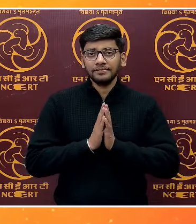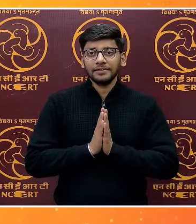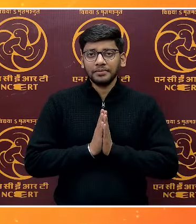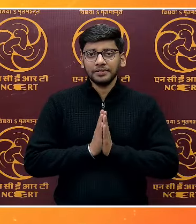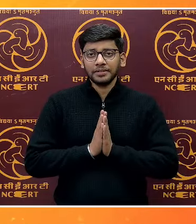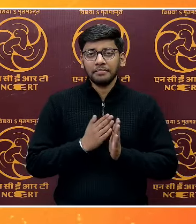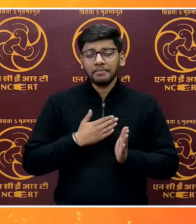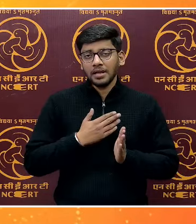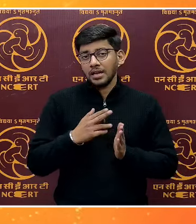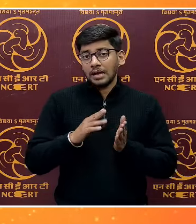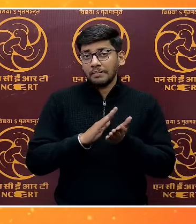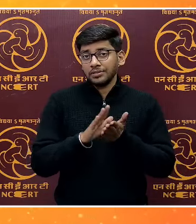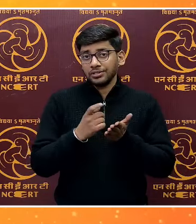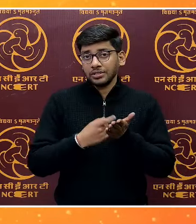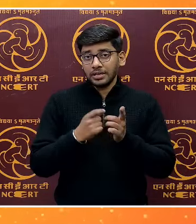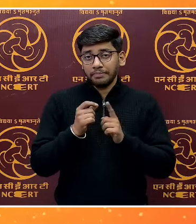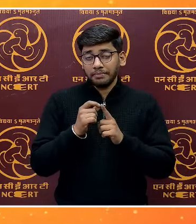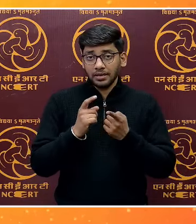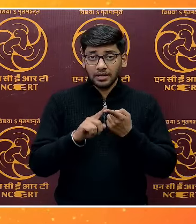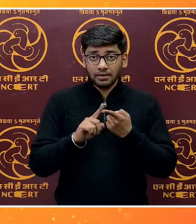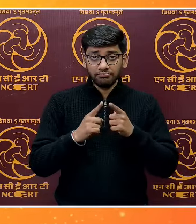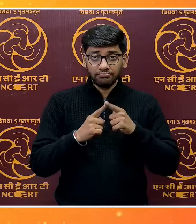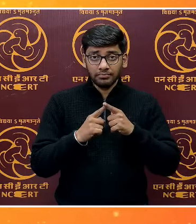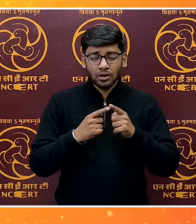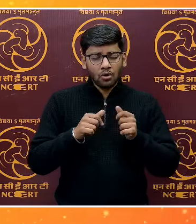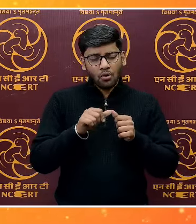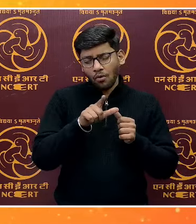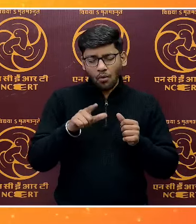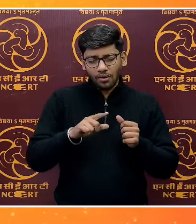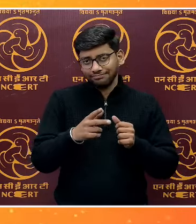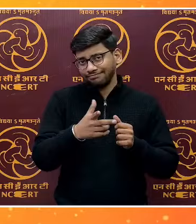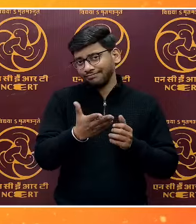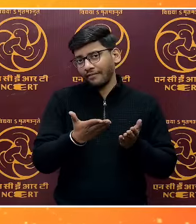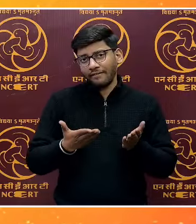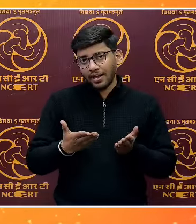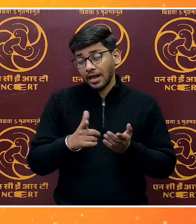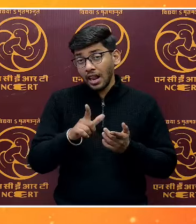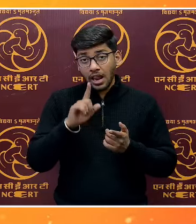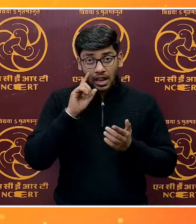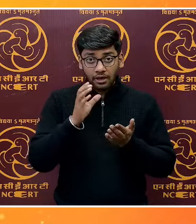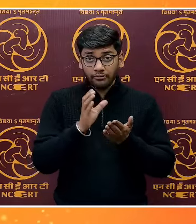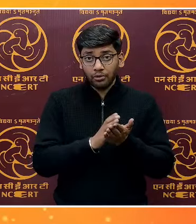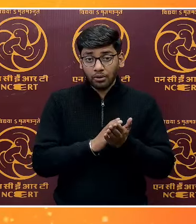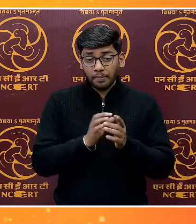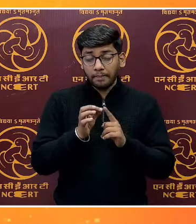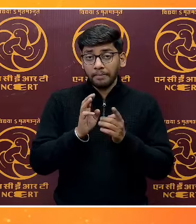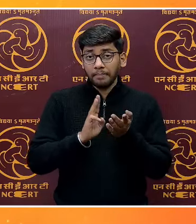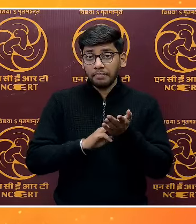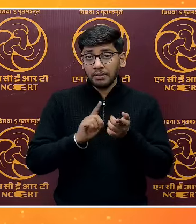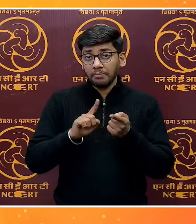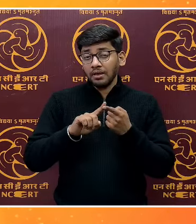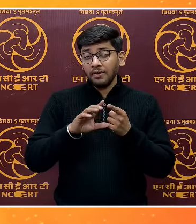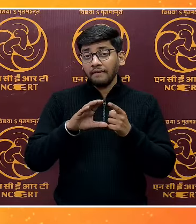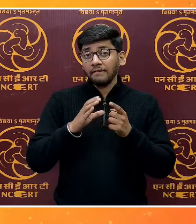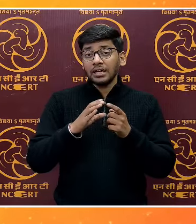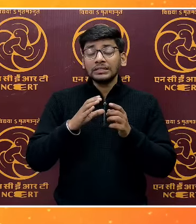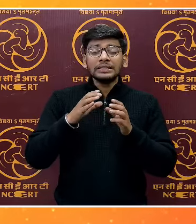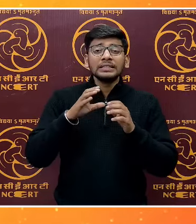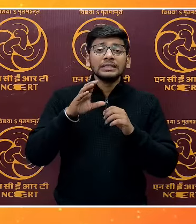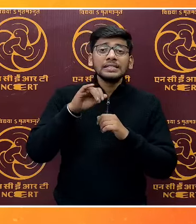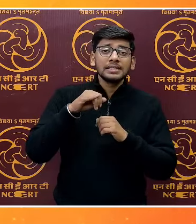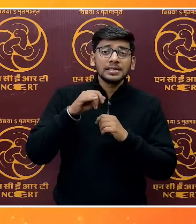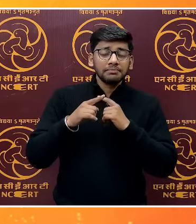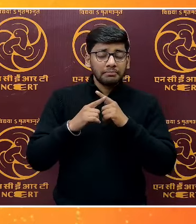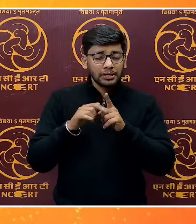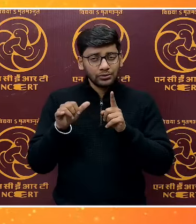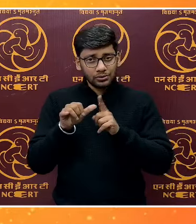Namaskar, I'm Harpreet Kaur and I welcome you all to a live and interactive session. You are watching us on PM eVidya, channel number 6 and also on our